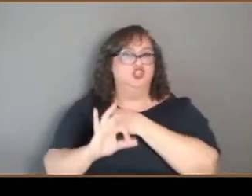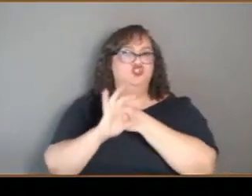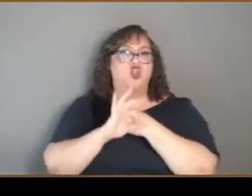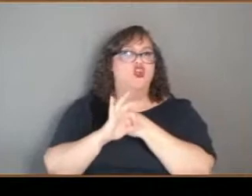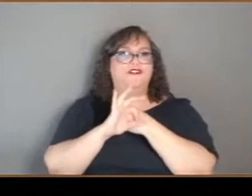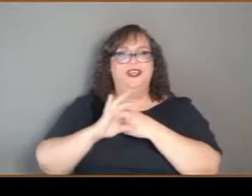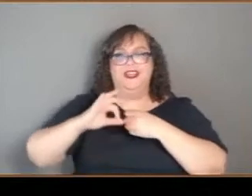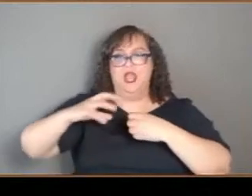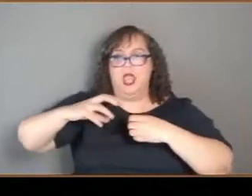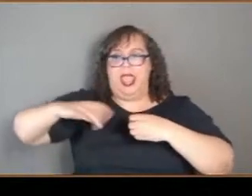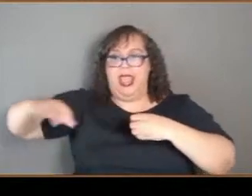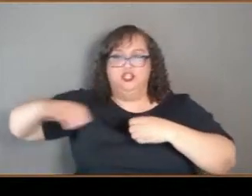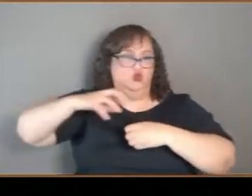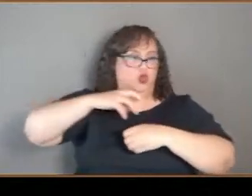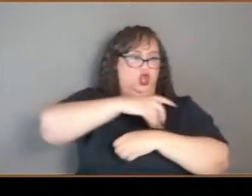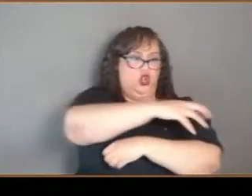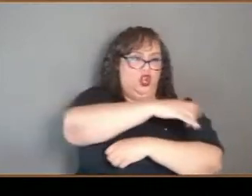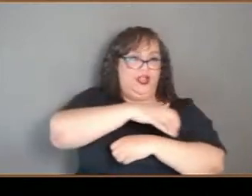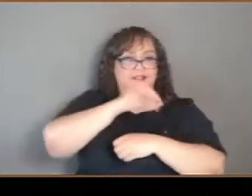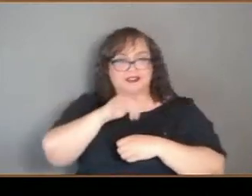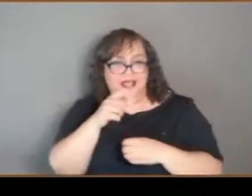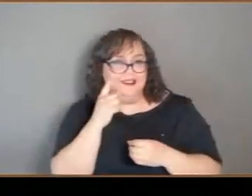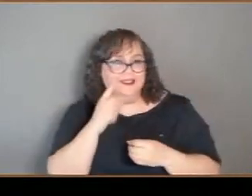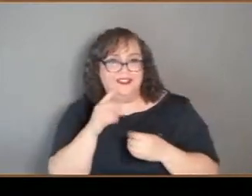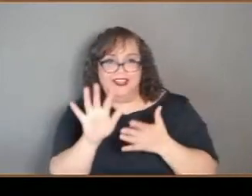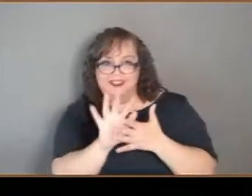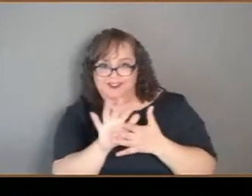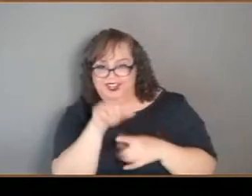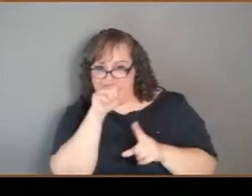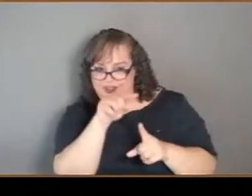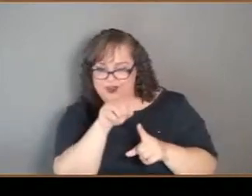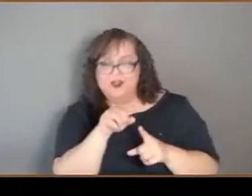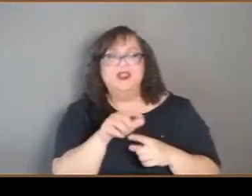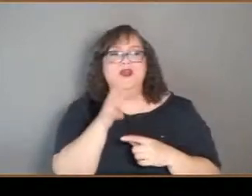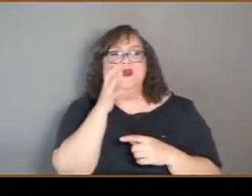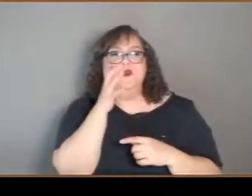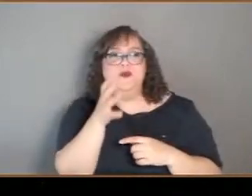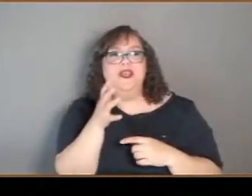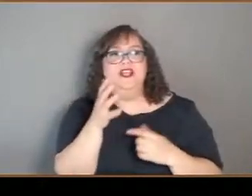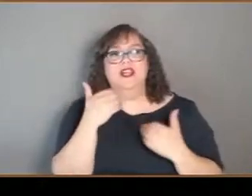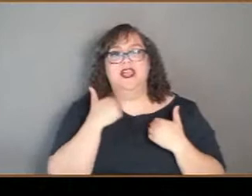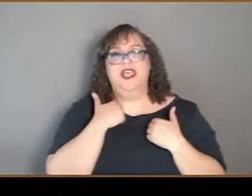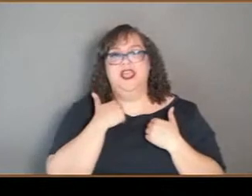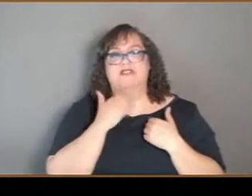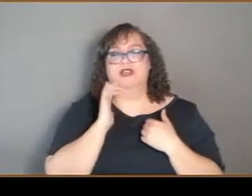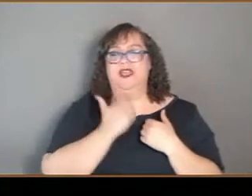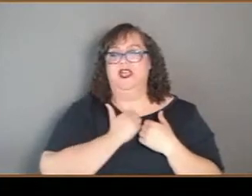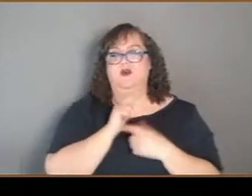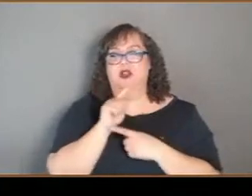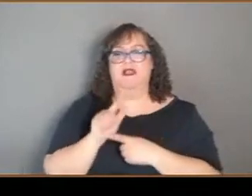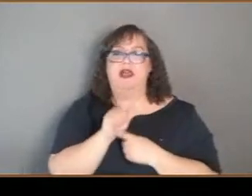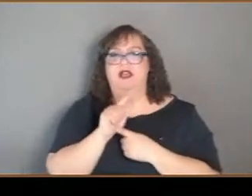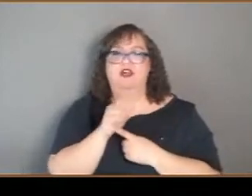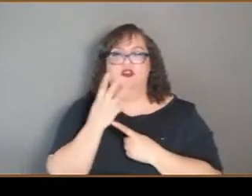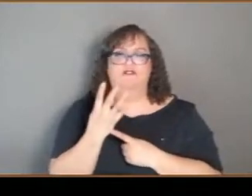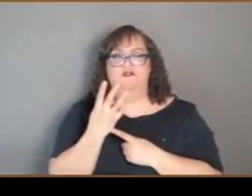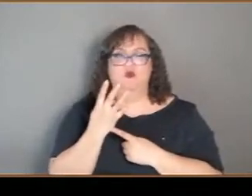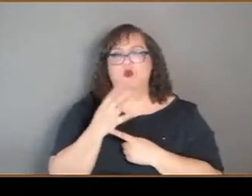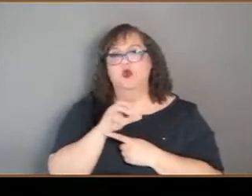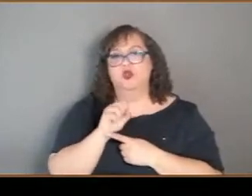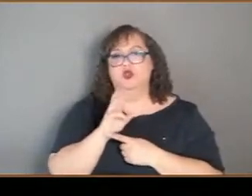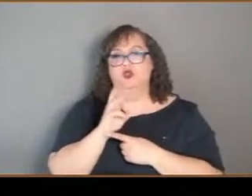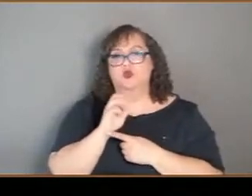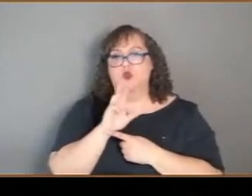now that we see in the video? Yeah. Perfect. So we're going to be going past our first set of targets in the L4 swarm. And then we're going to loop back past the Earth. We